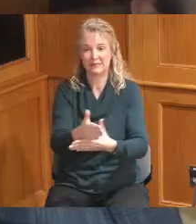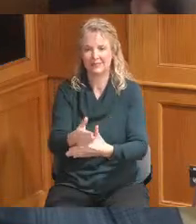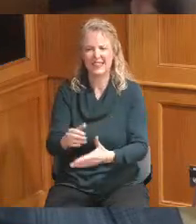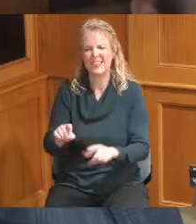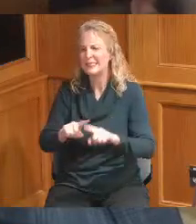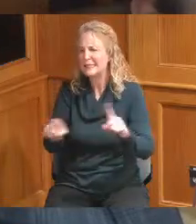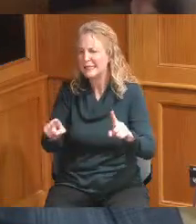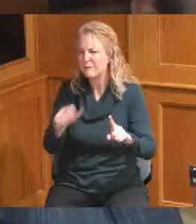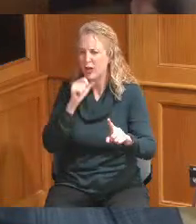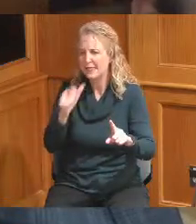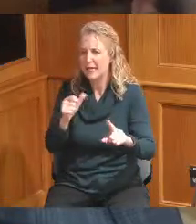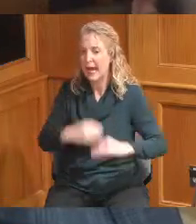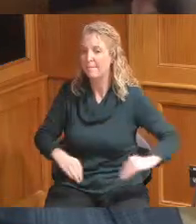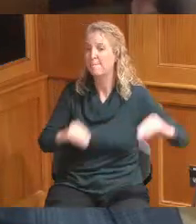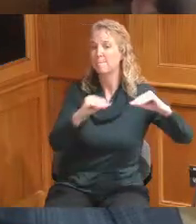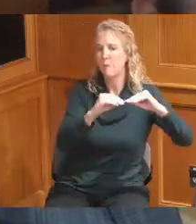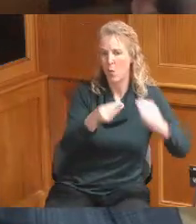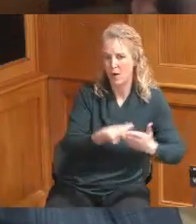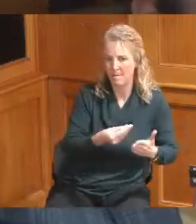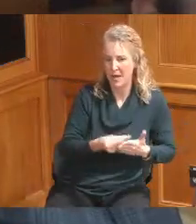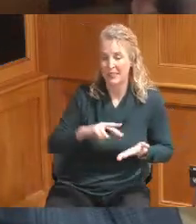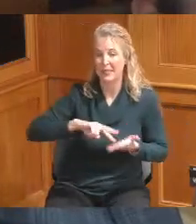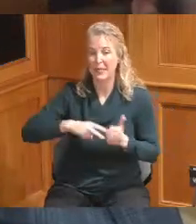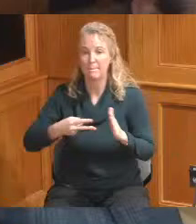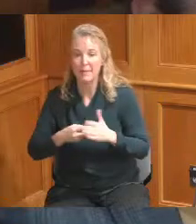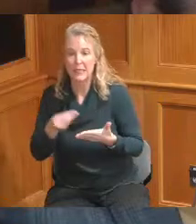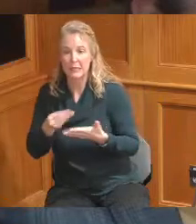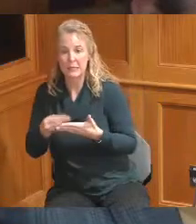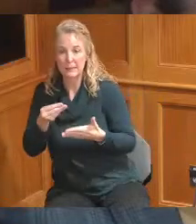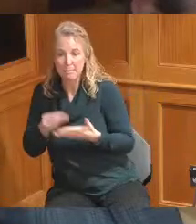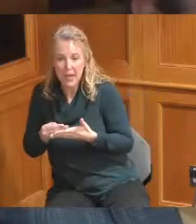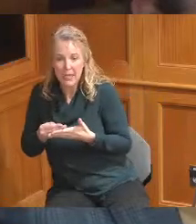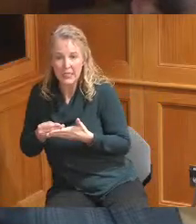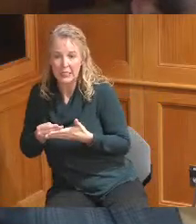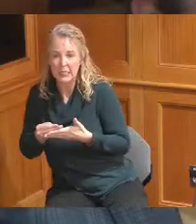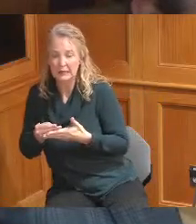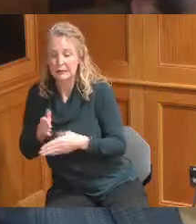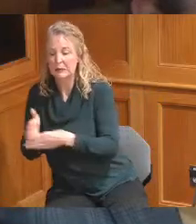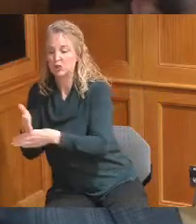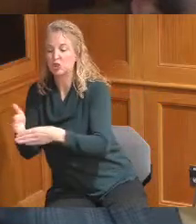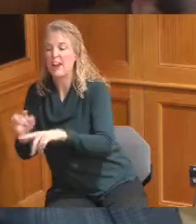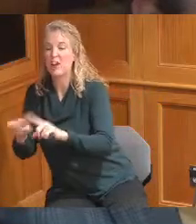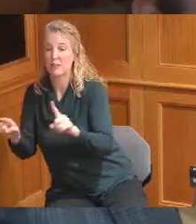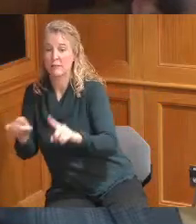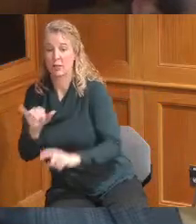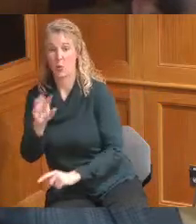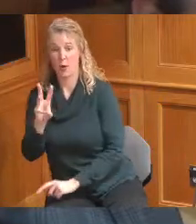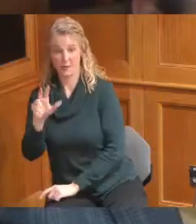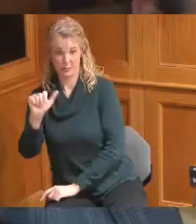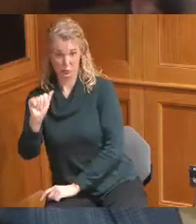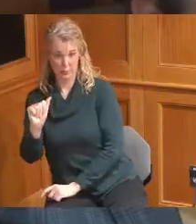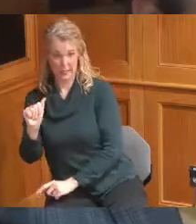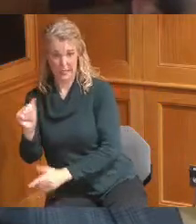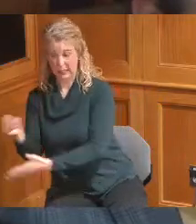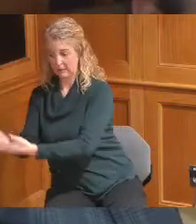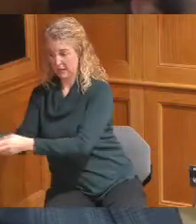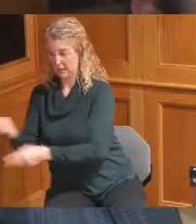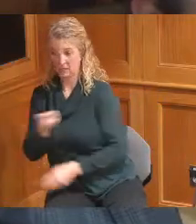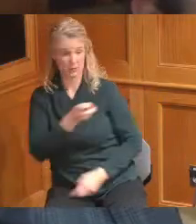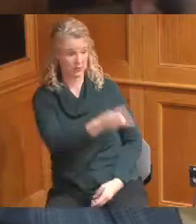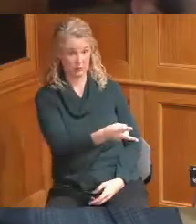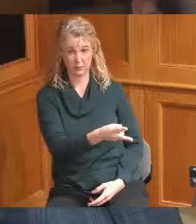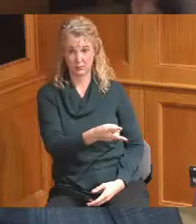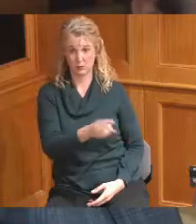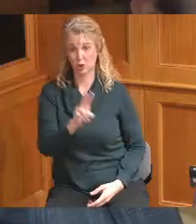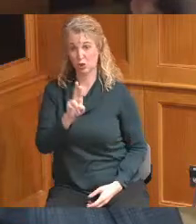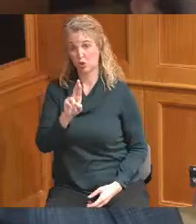funds. Redistributing funds, that could affect the YWCA. You're going to take their funds and put it to something else. That could affect